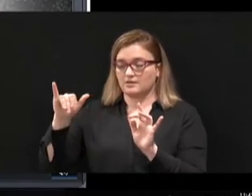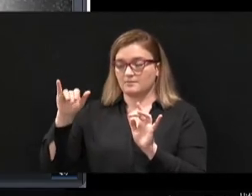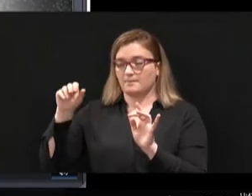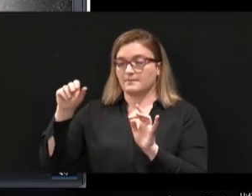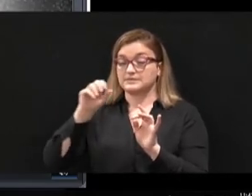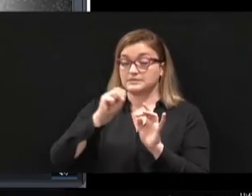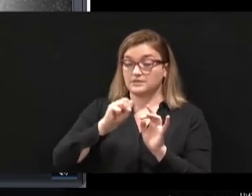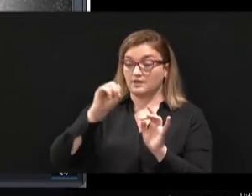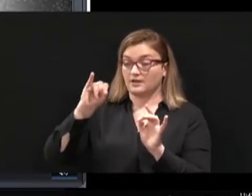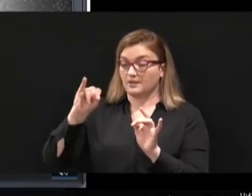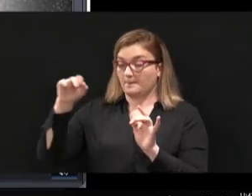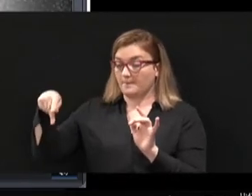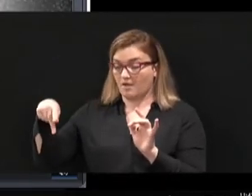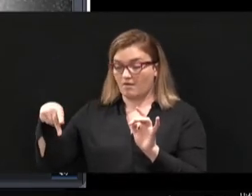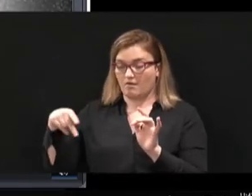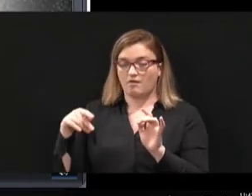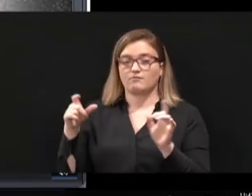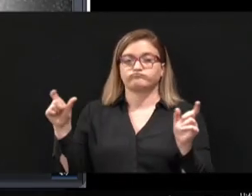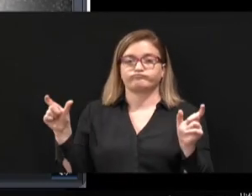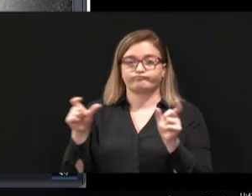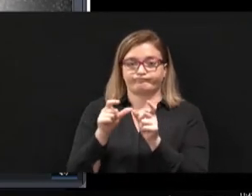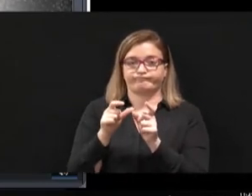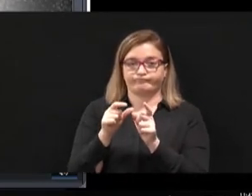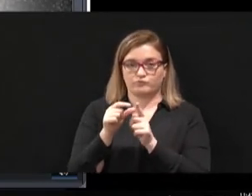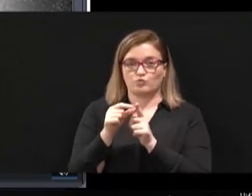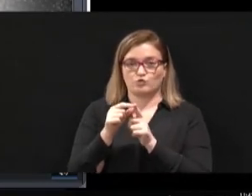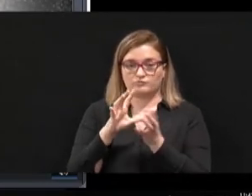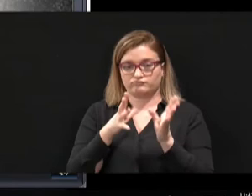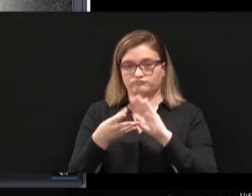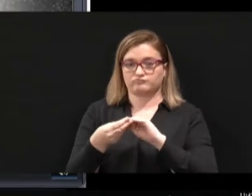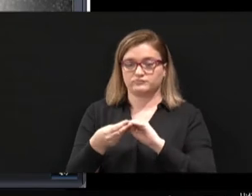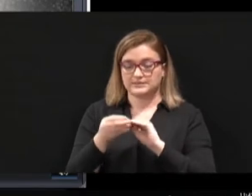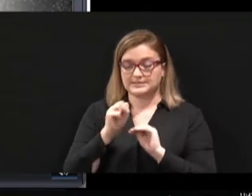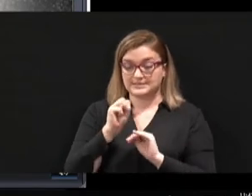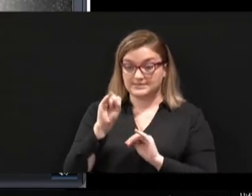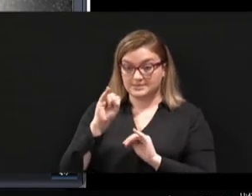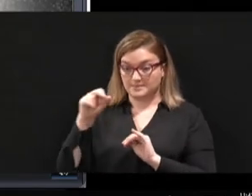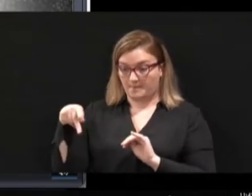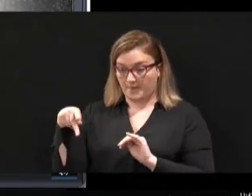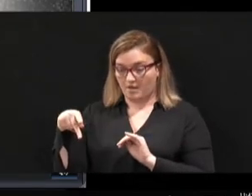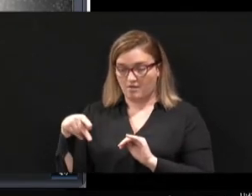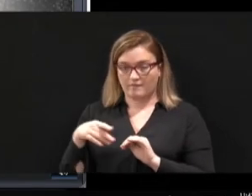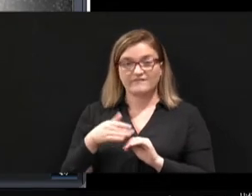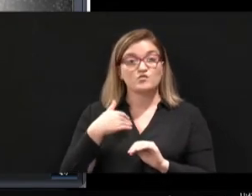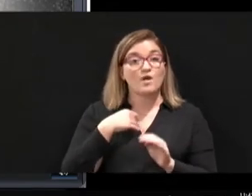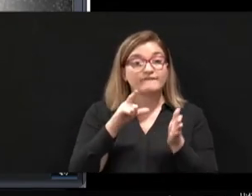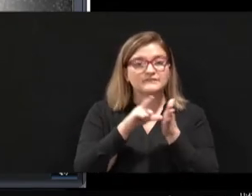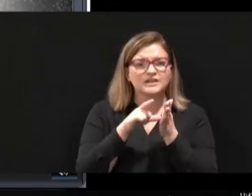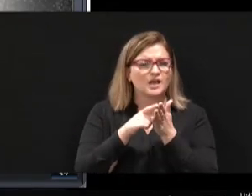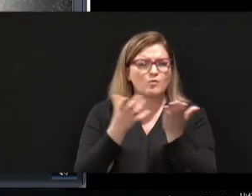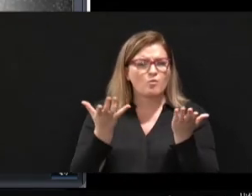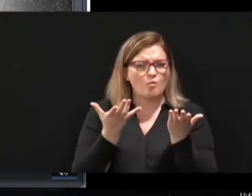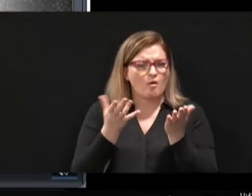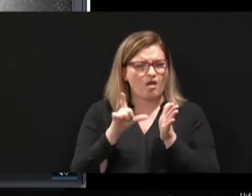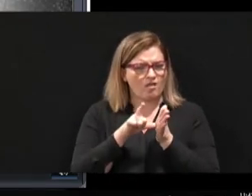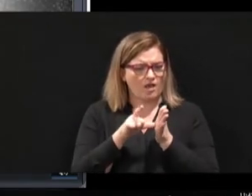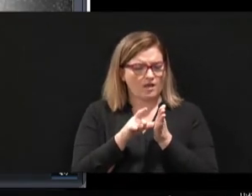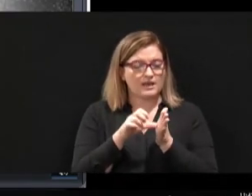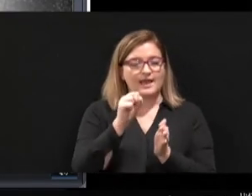s-i-p. Okay, there's sip. If you have letters, what would the letters be? I would